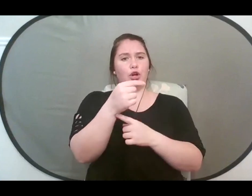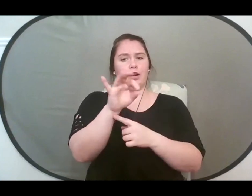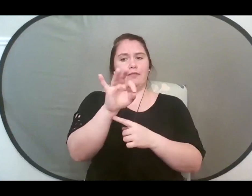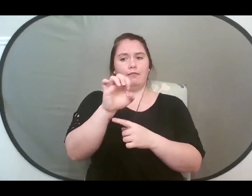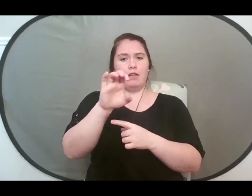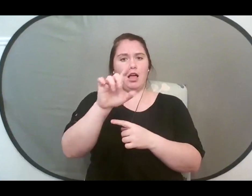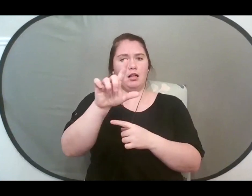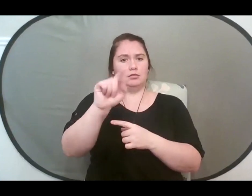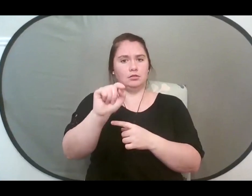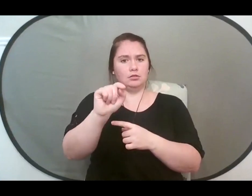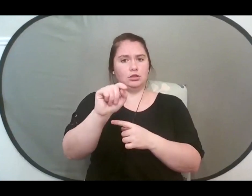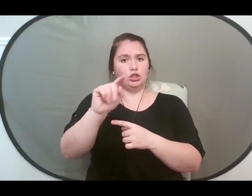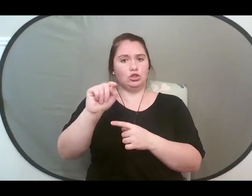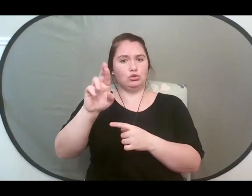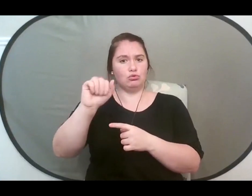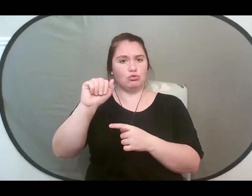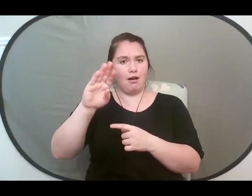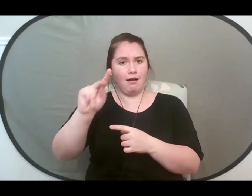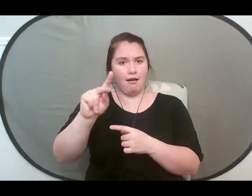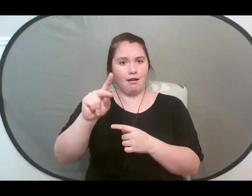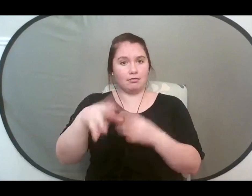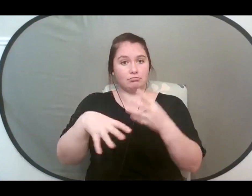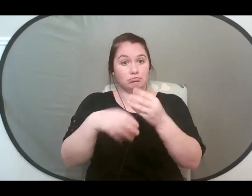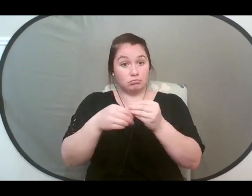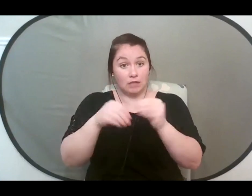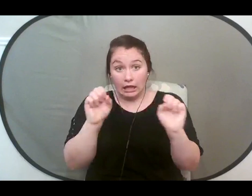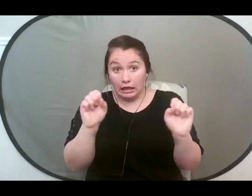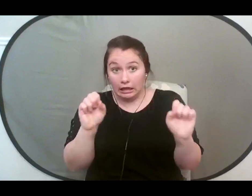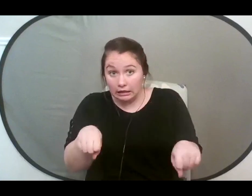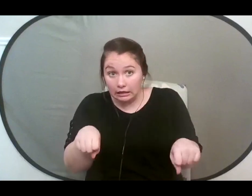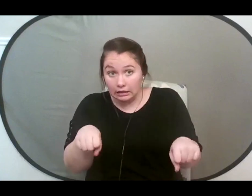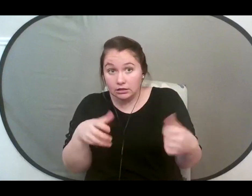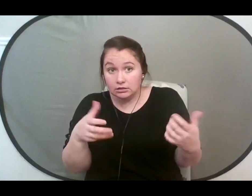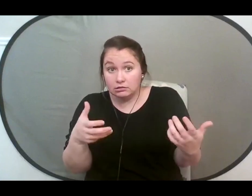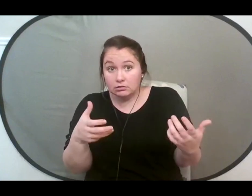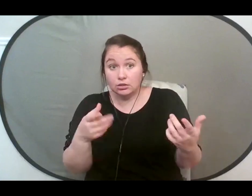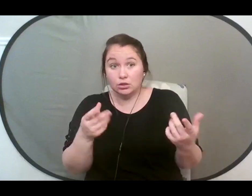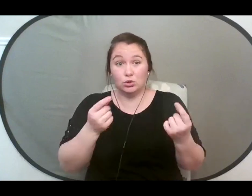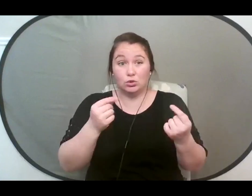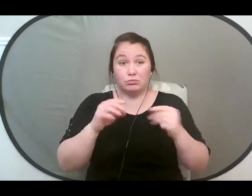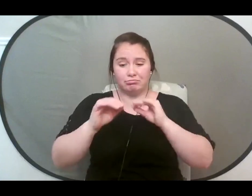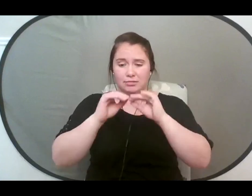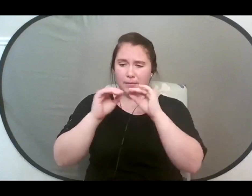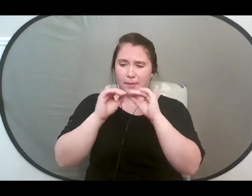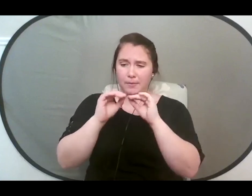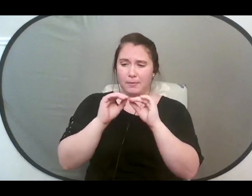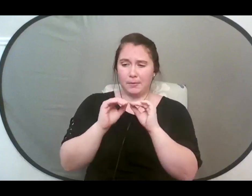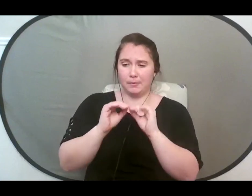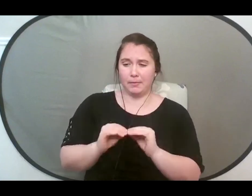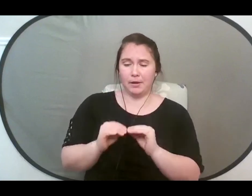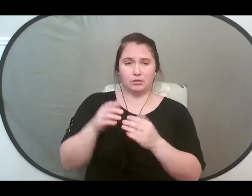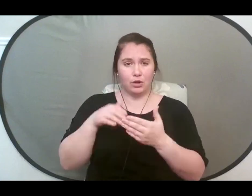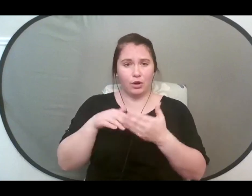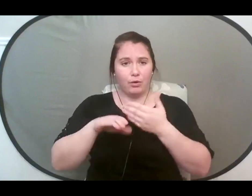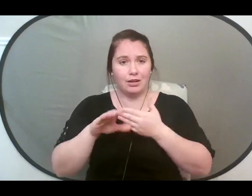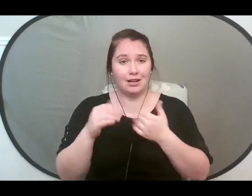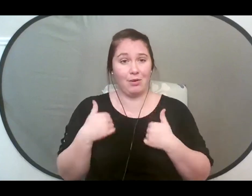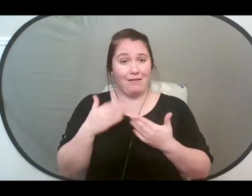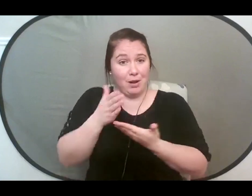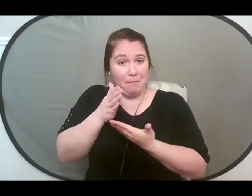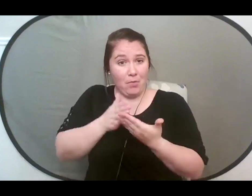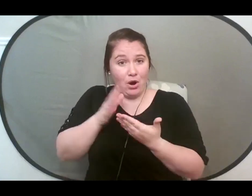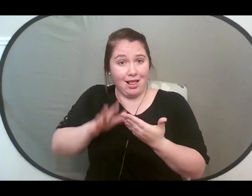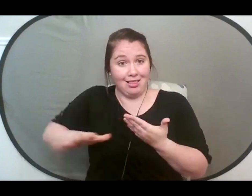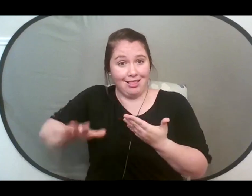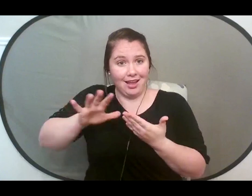but, addressed a little, but is there a way of redoing some of those boundaries that we could get that? And is there a piece of land that we have